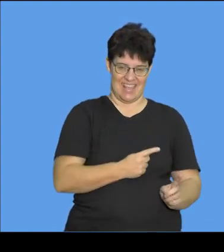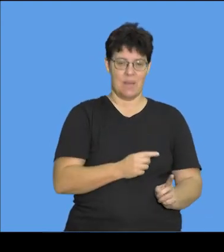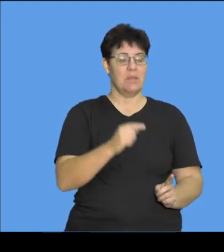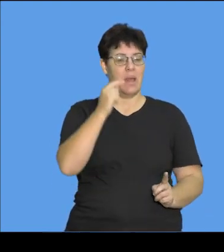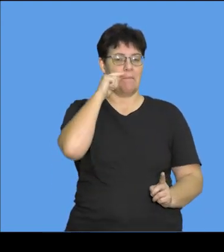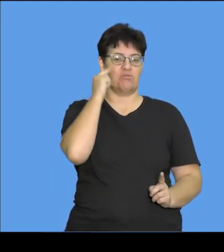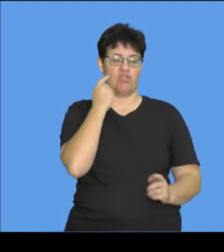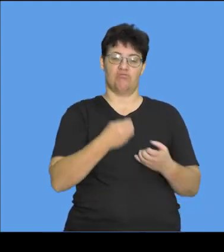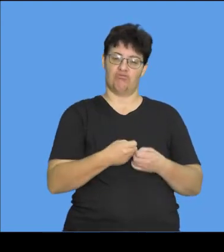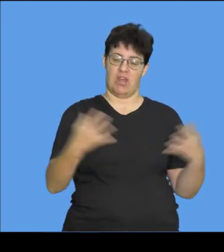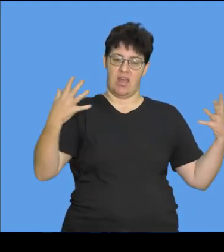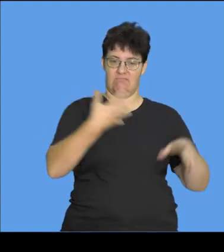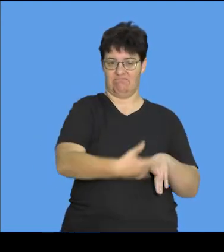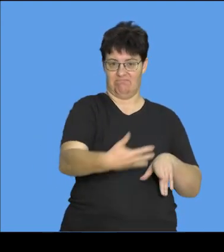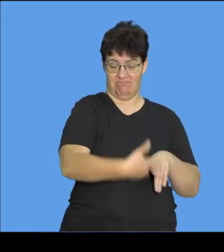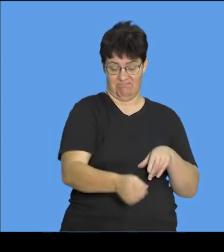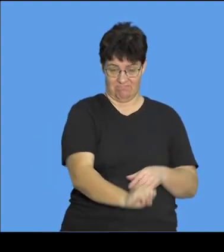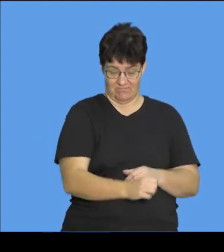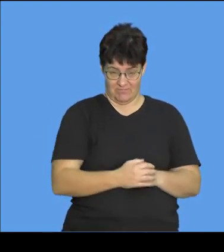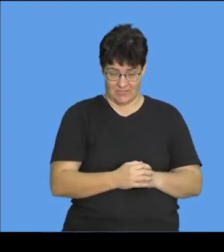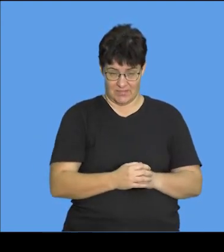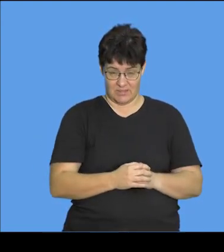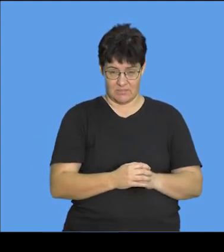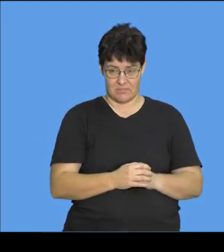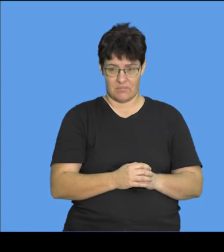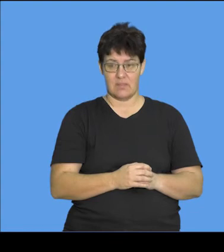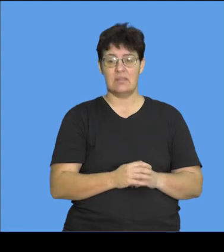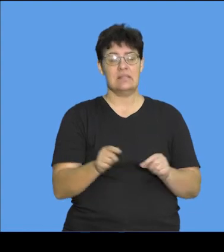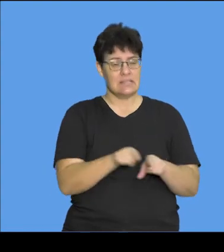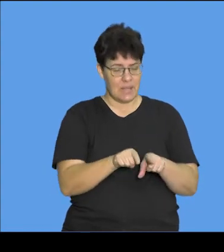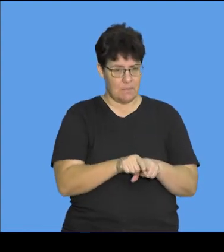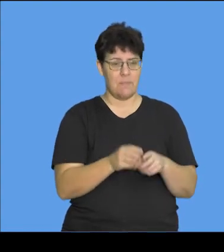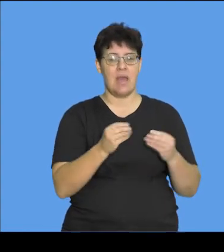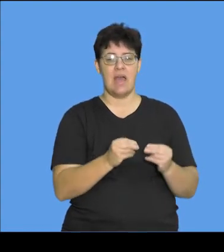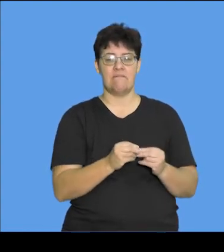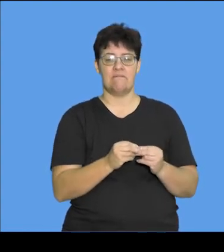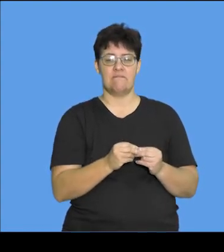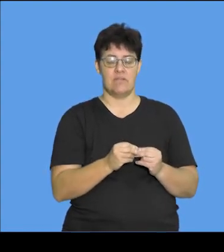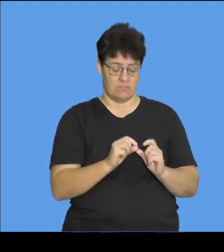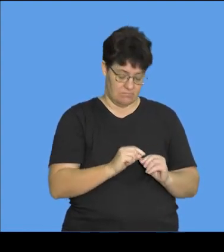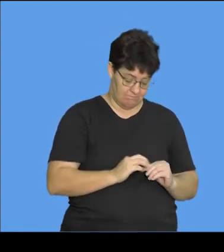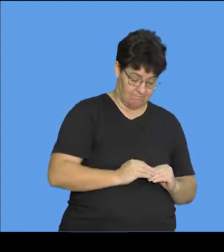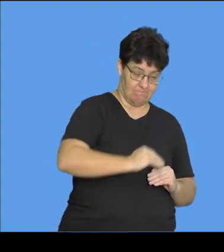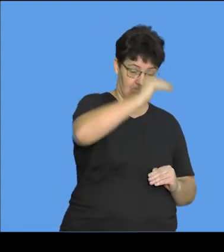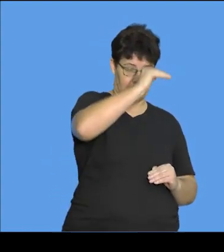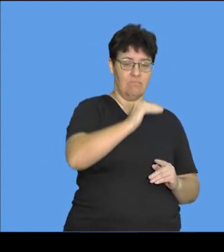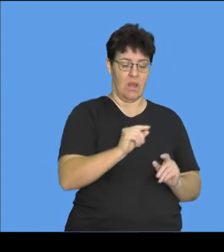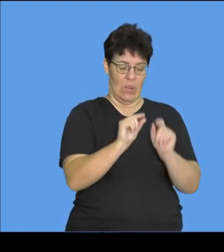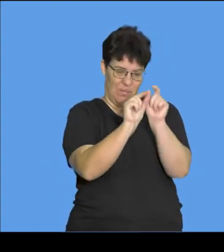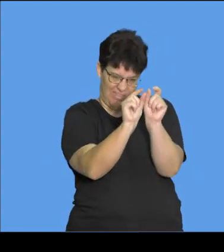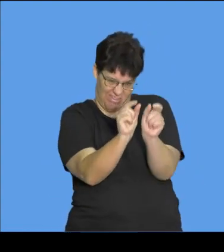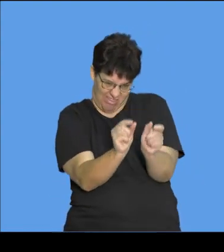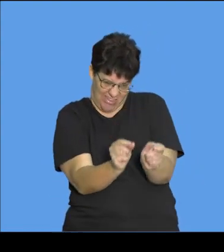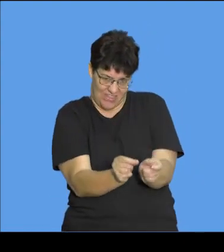menstruation starts. We also see that this graph illustrates the thickness of the endometrium. It shows you